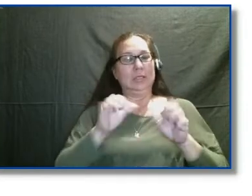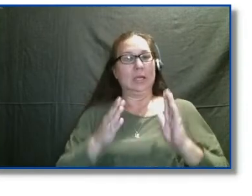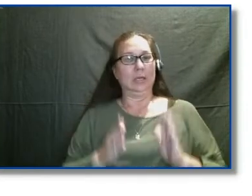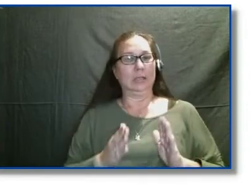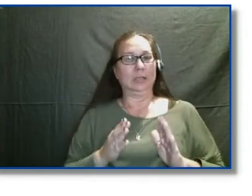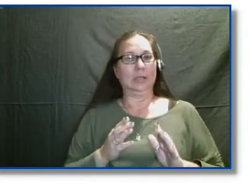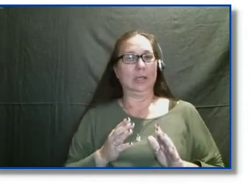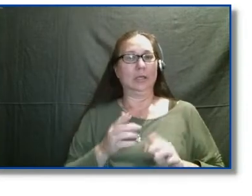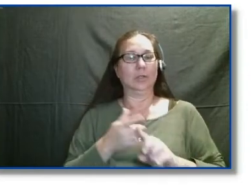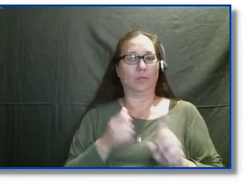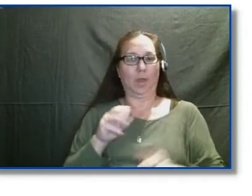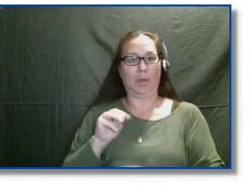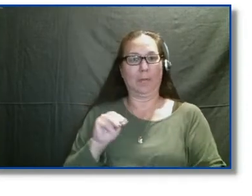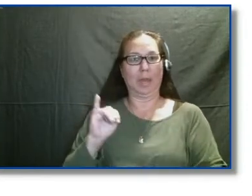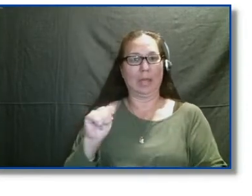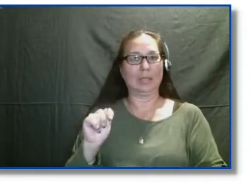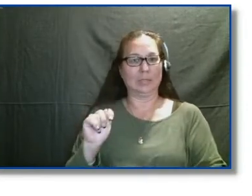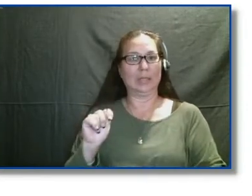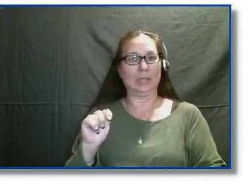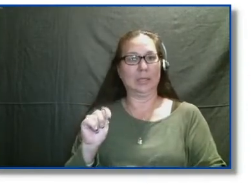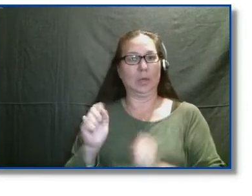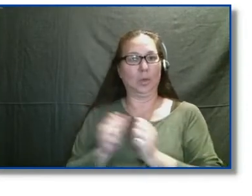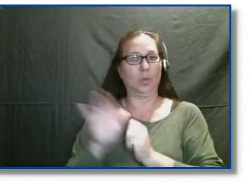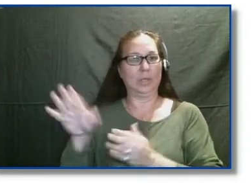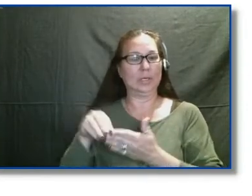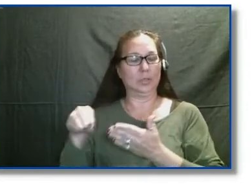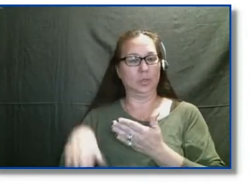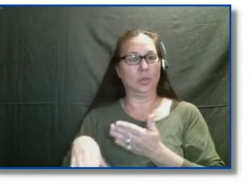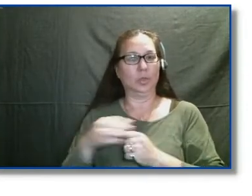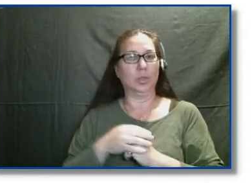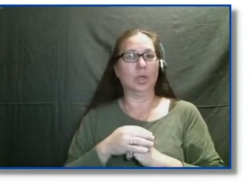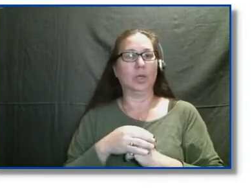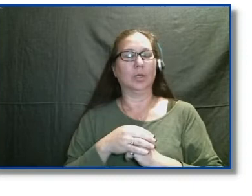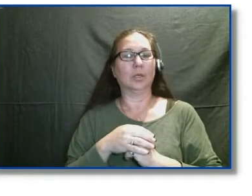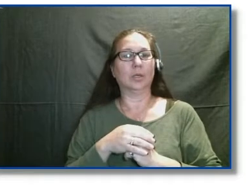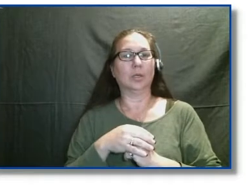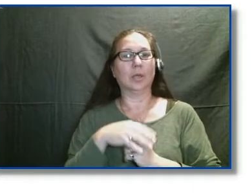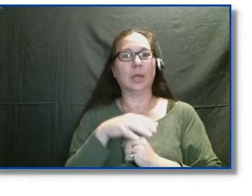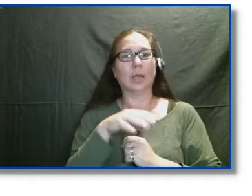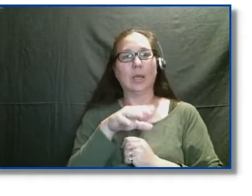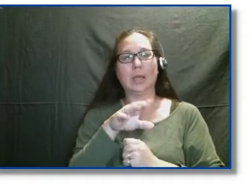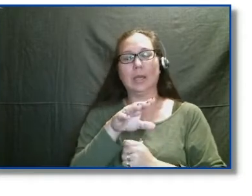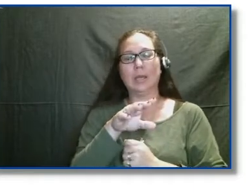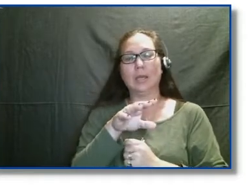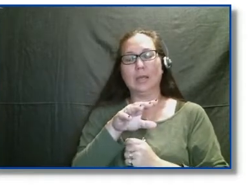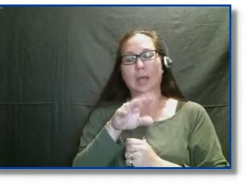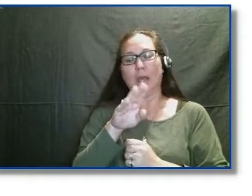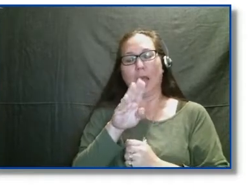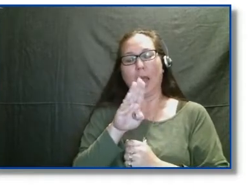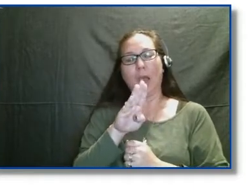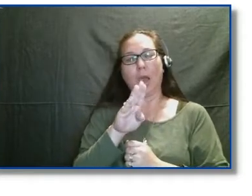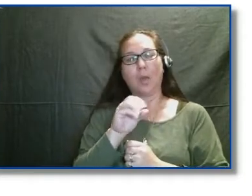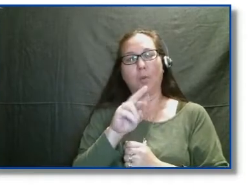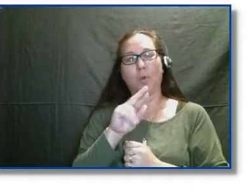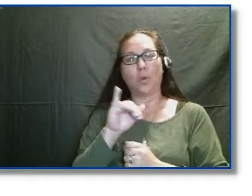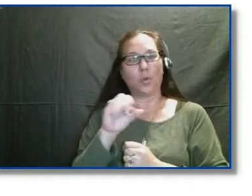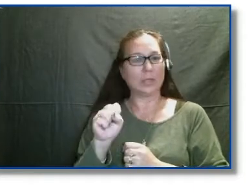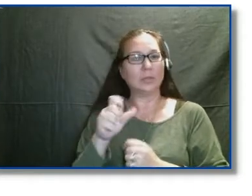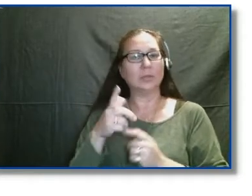MIT and his students, Boris Katz, Henri Barbu, and David Mayo. So this was during my